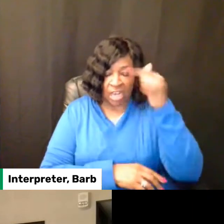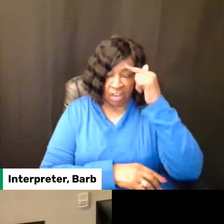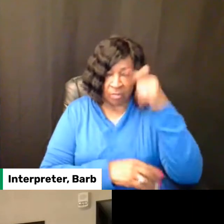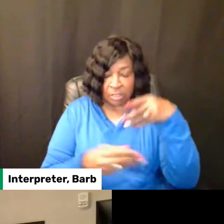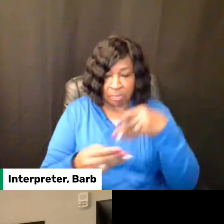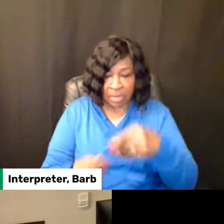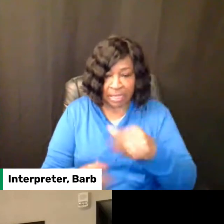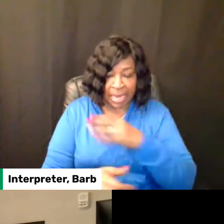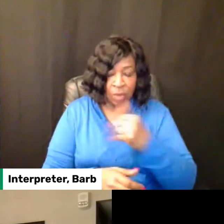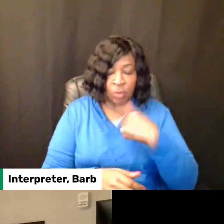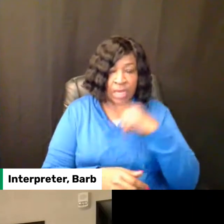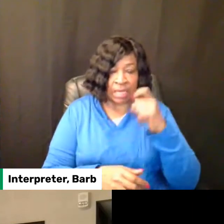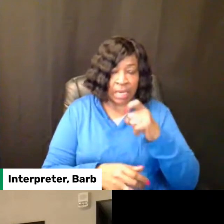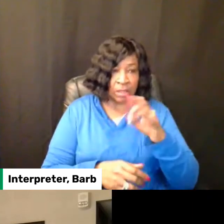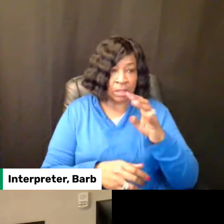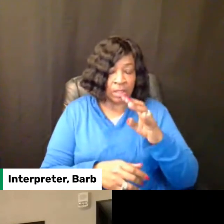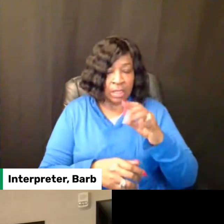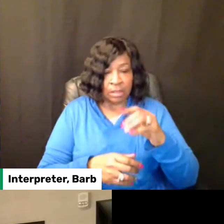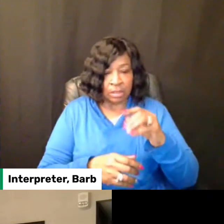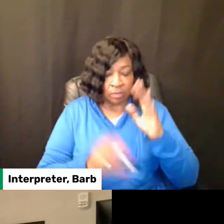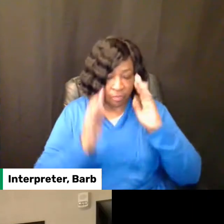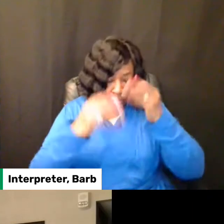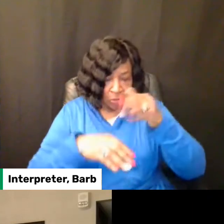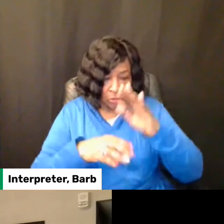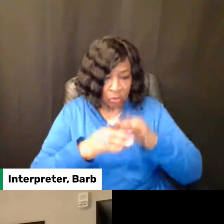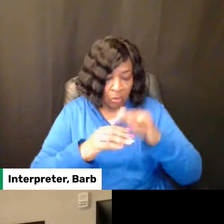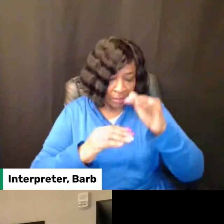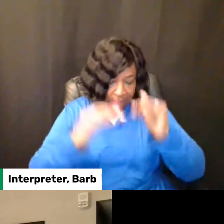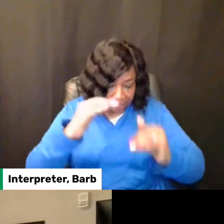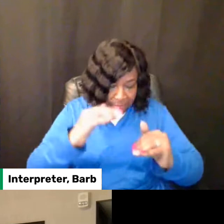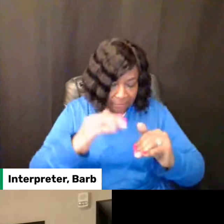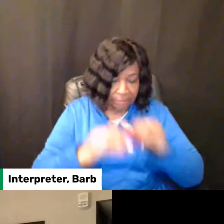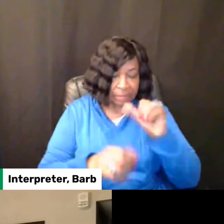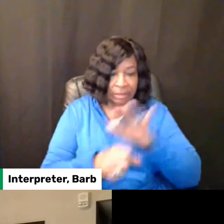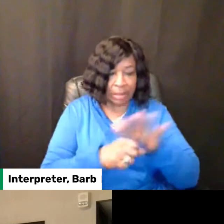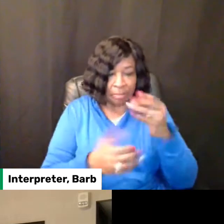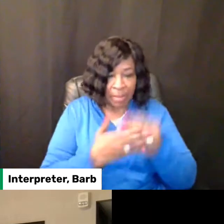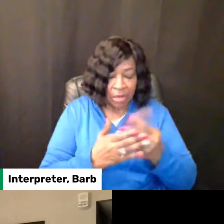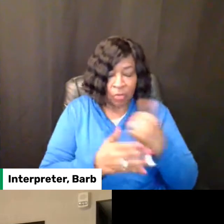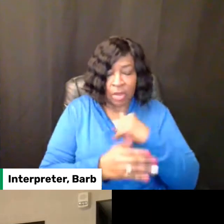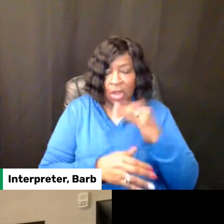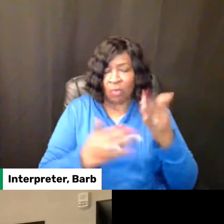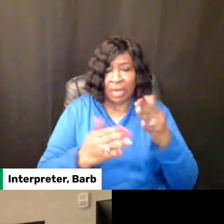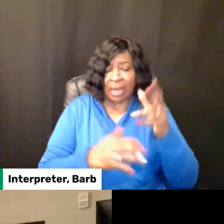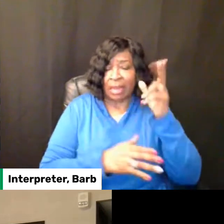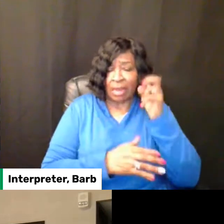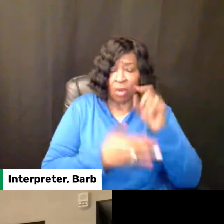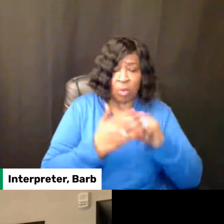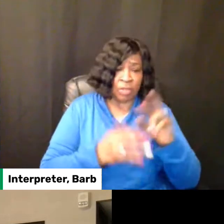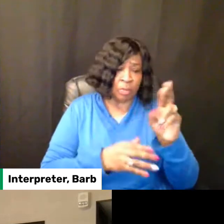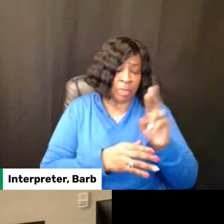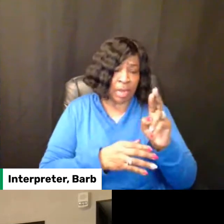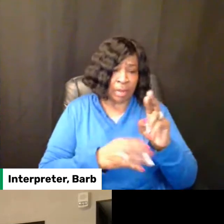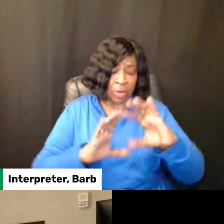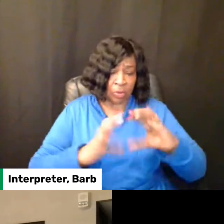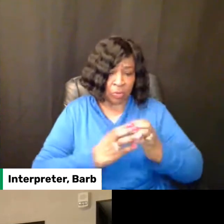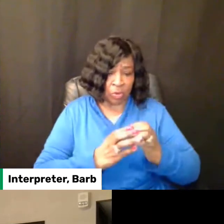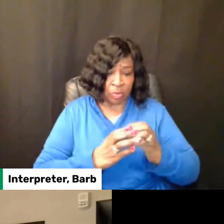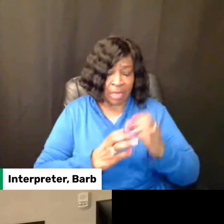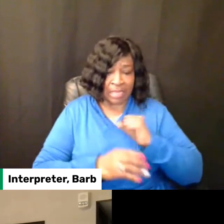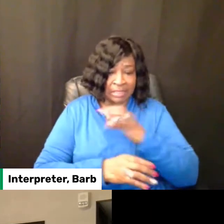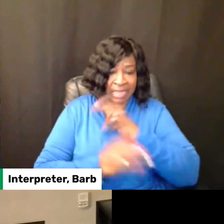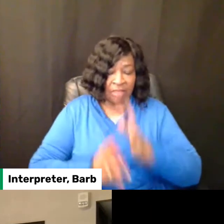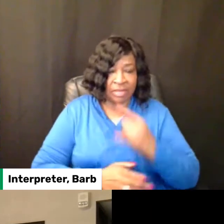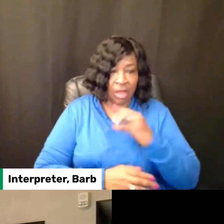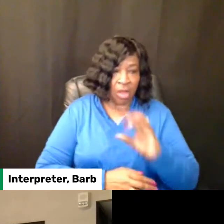address deficits. We've already been hearing the Republican Party, Republican agriculture staffers say, oh, we